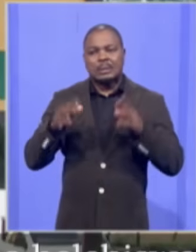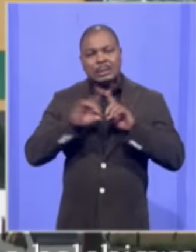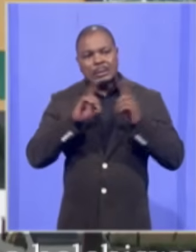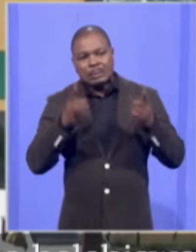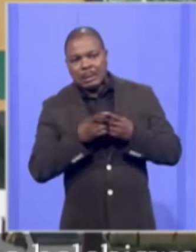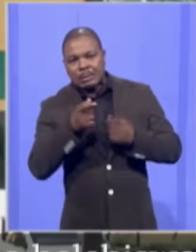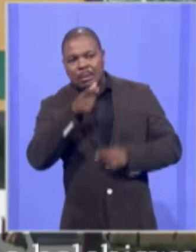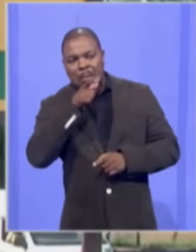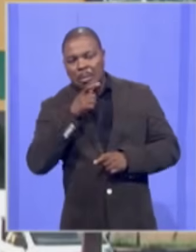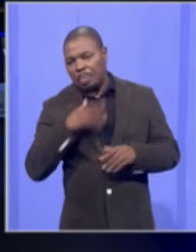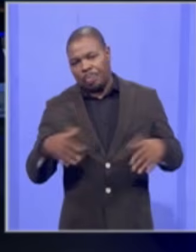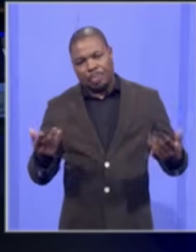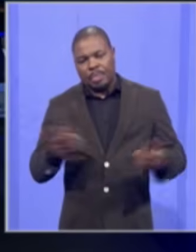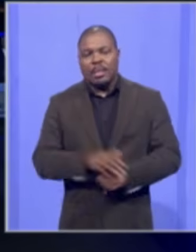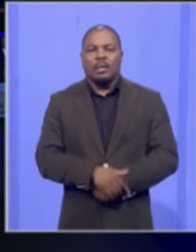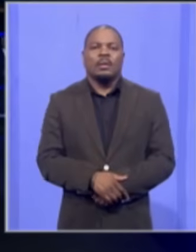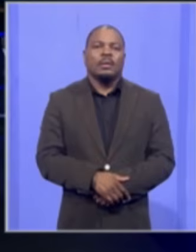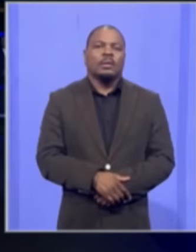bona.